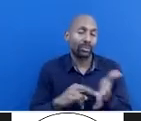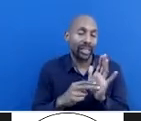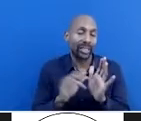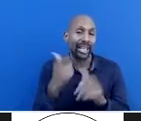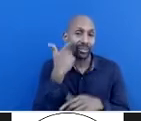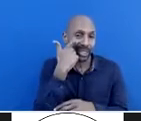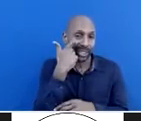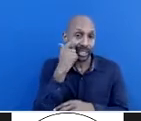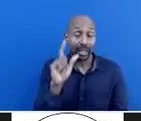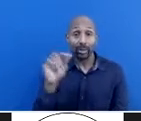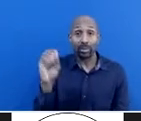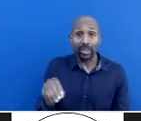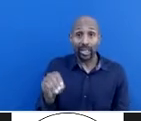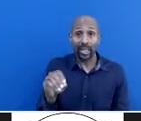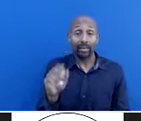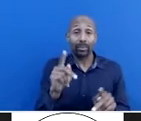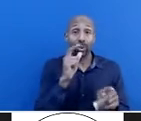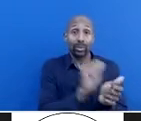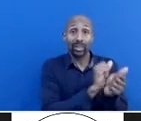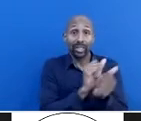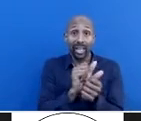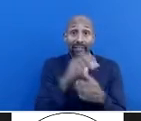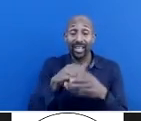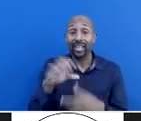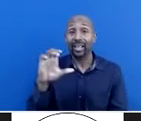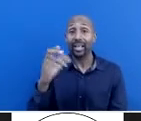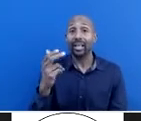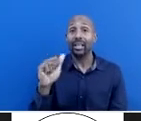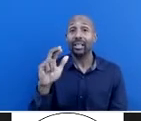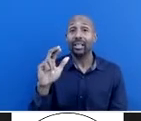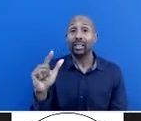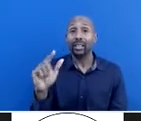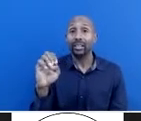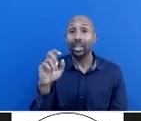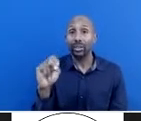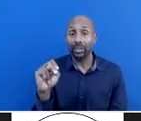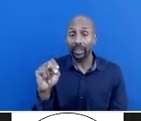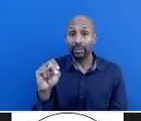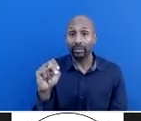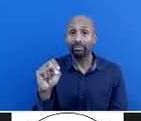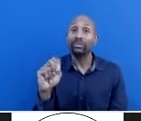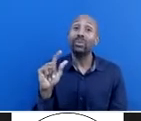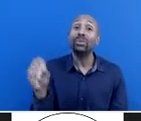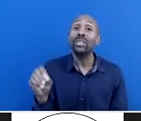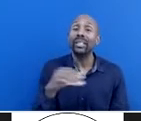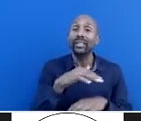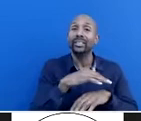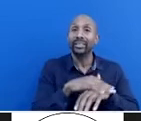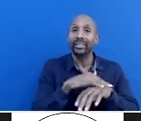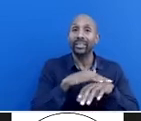20% of the enslaved population in and around Charleston and its immediate hinterland were of Native origin. So this,